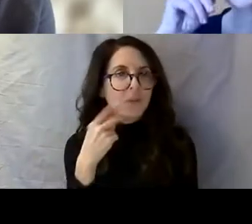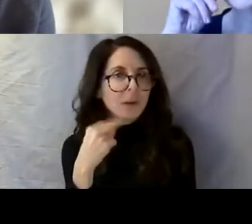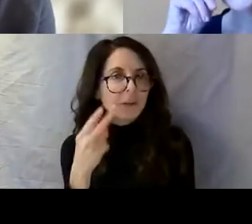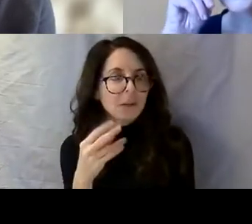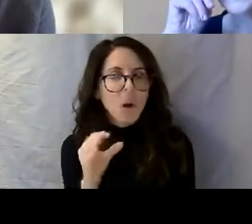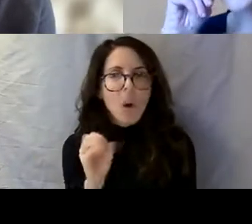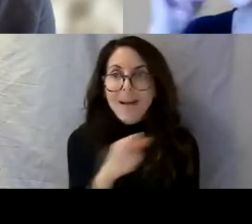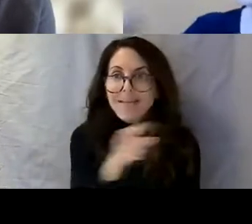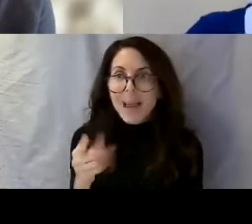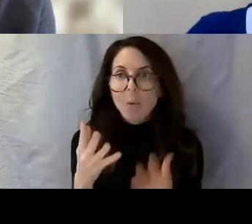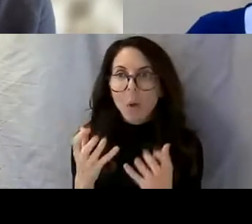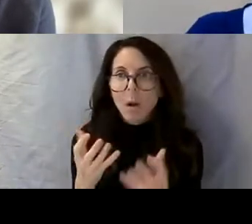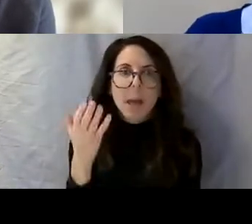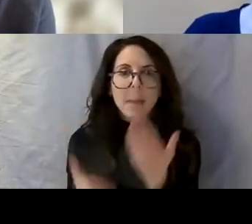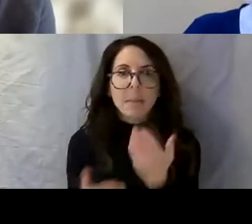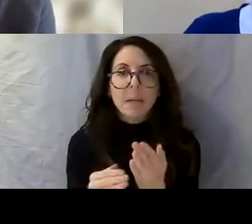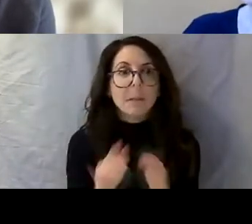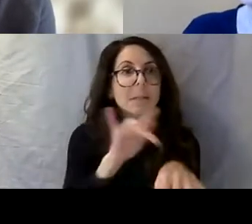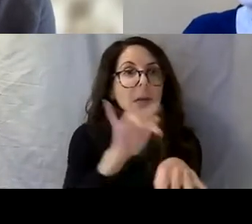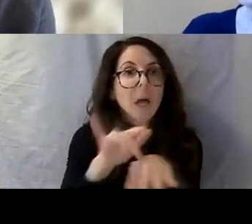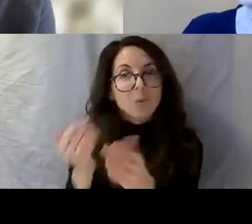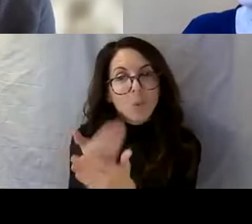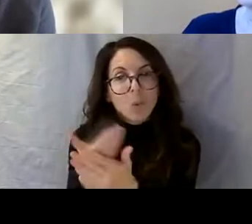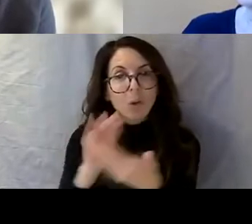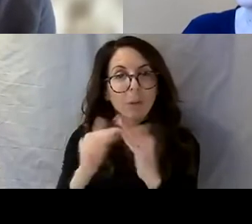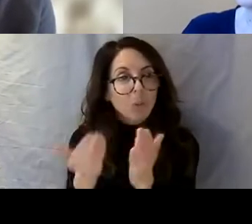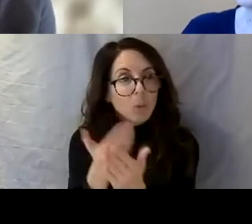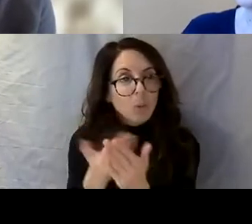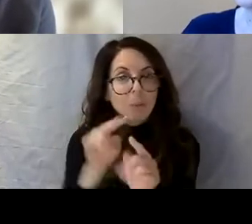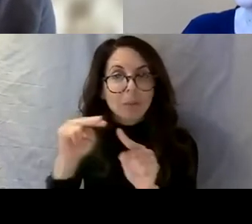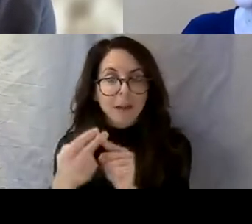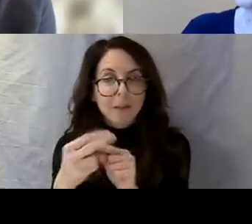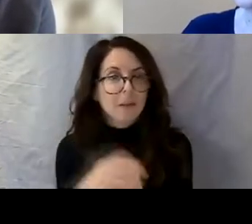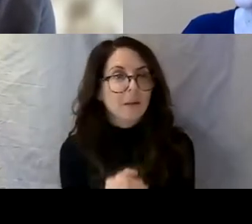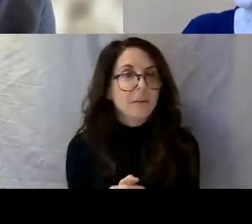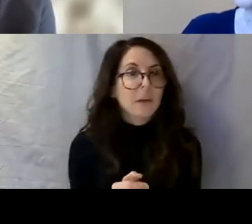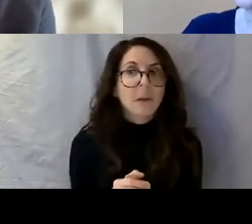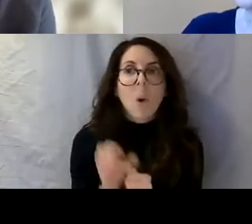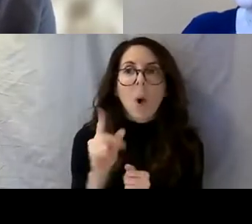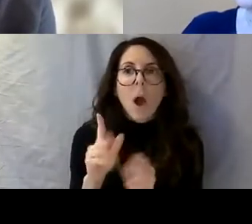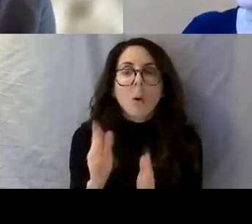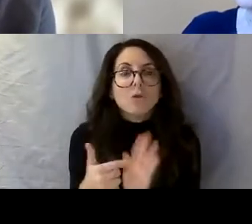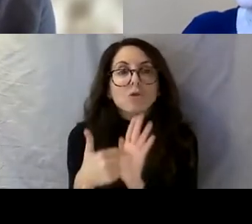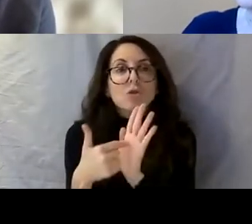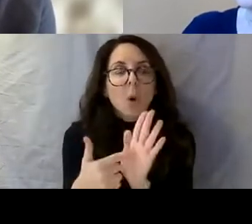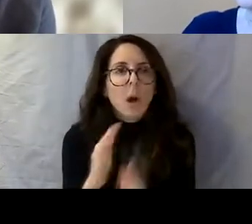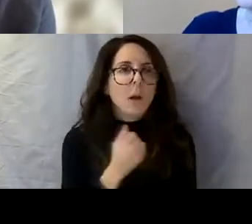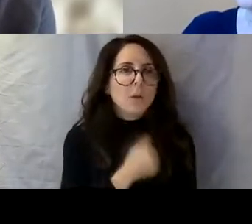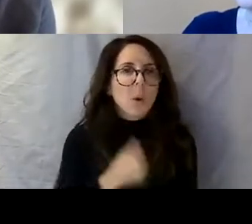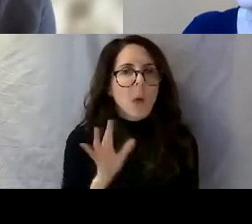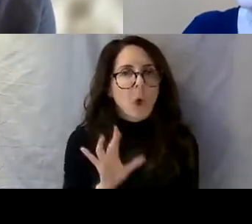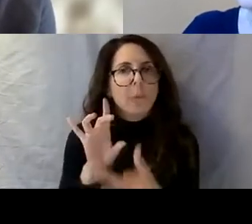to previously unheard communities and perspectives, or to make a gesture of reconciliation. These are things that